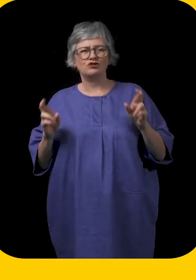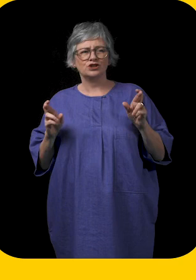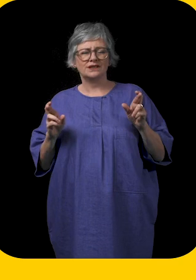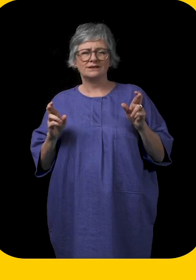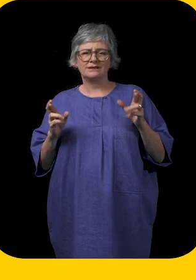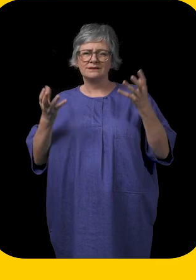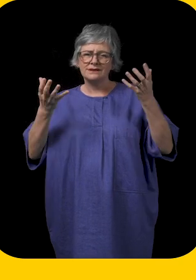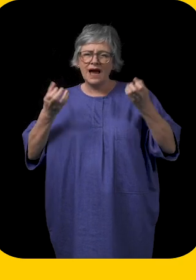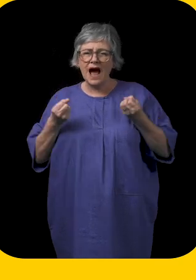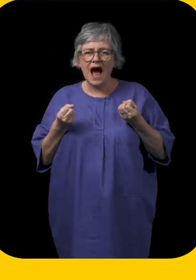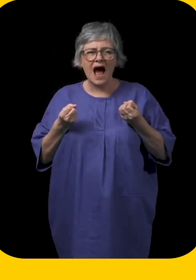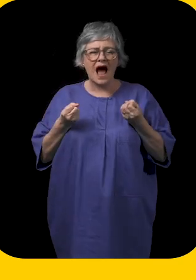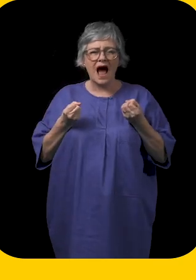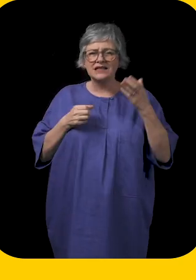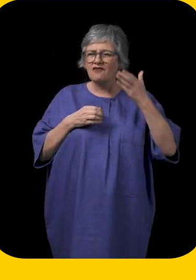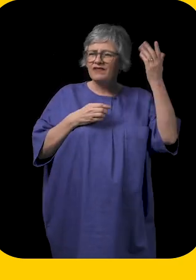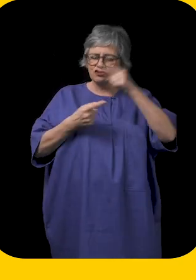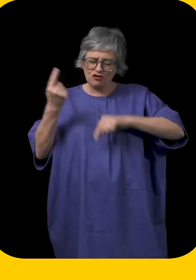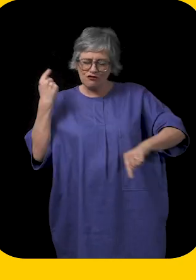personal, of almost wishing, like, gosh,